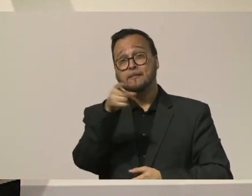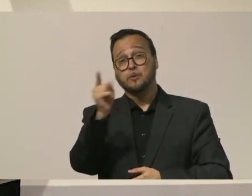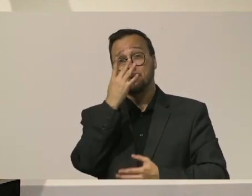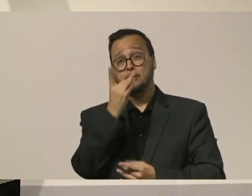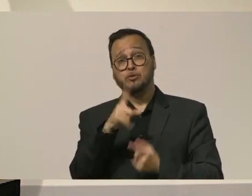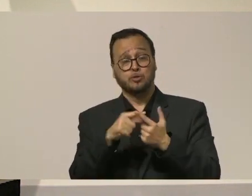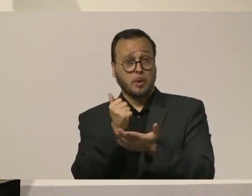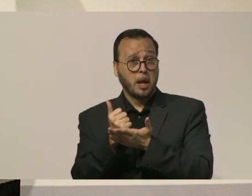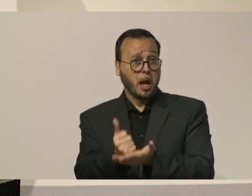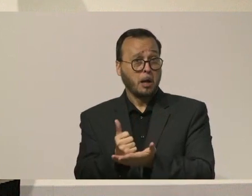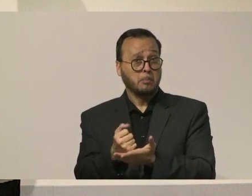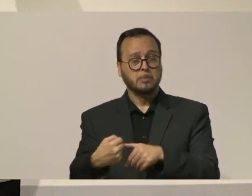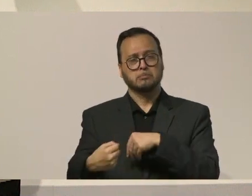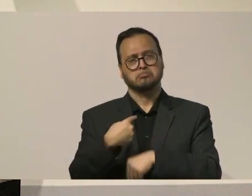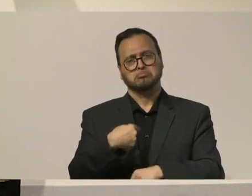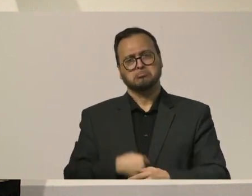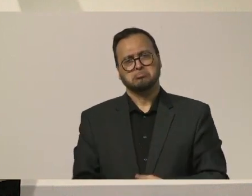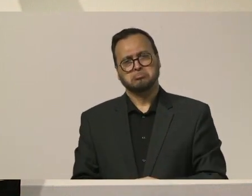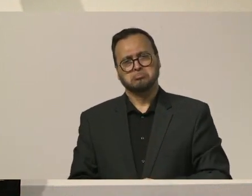out, please send me a note.